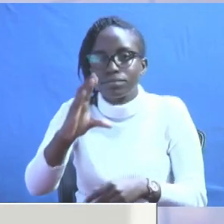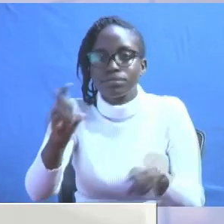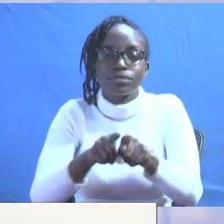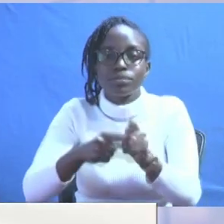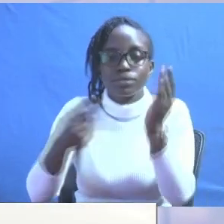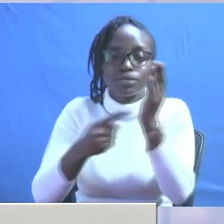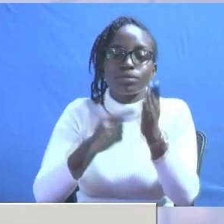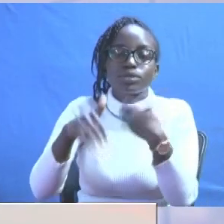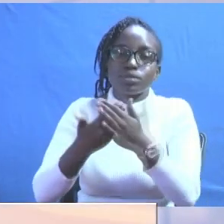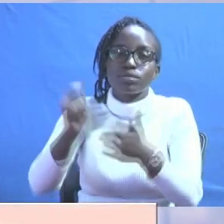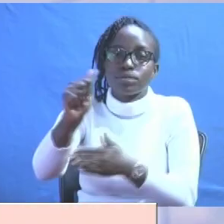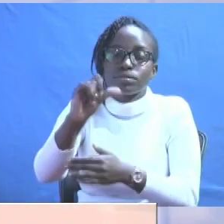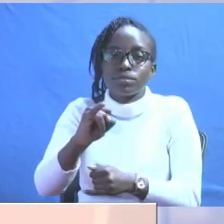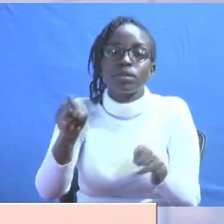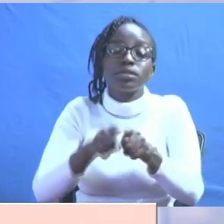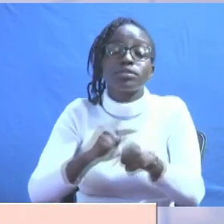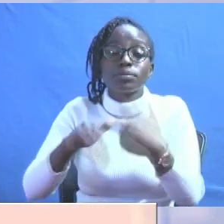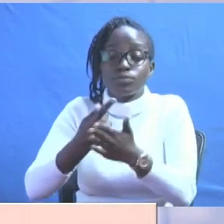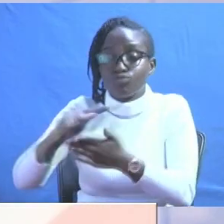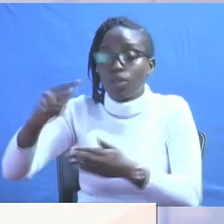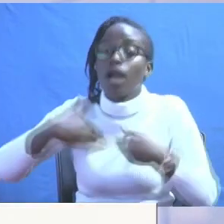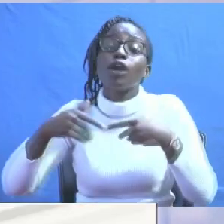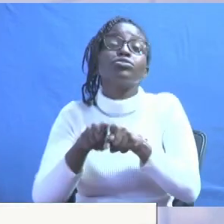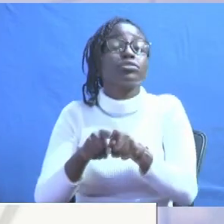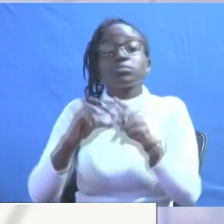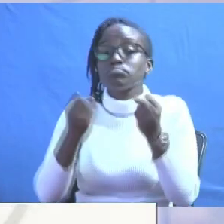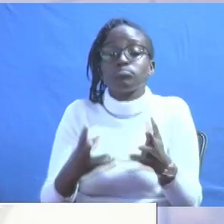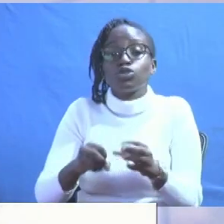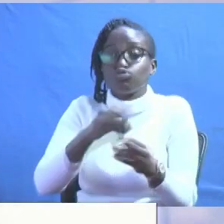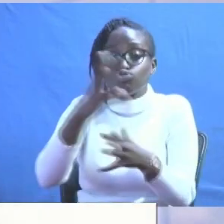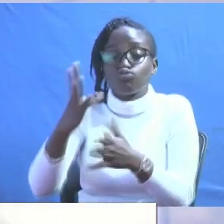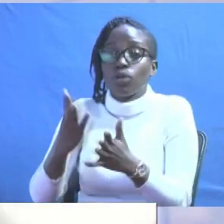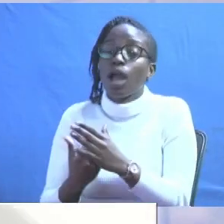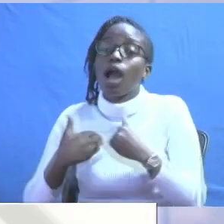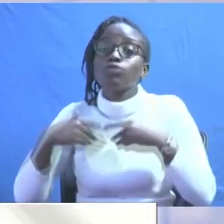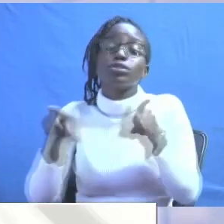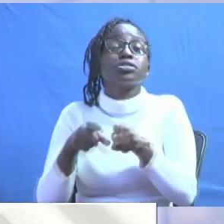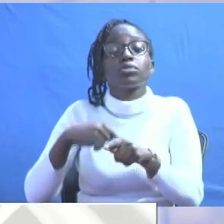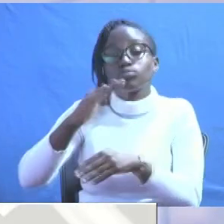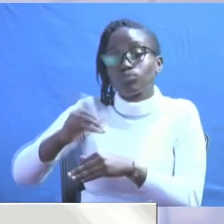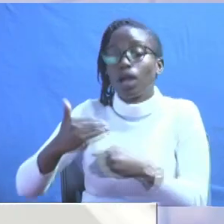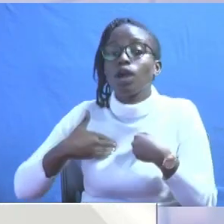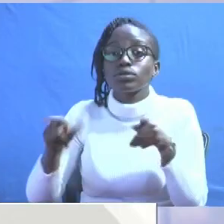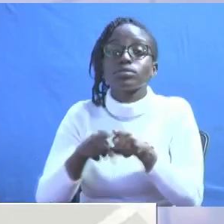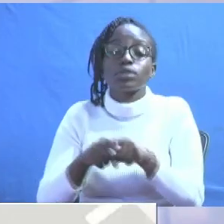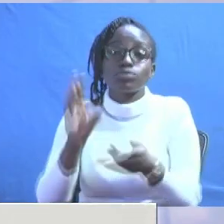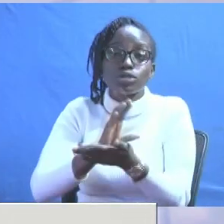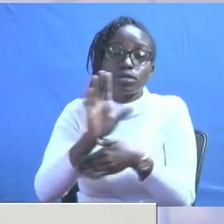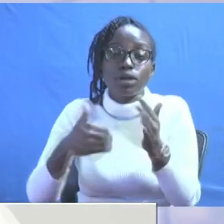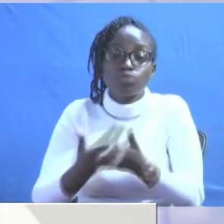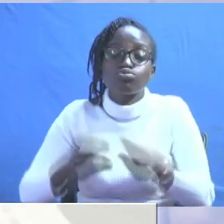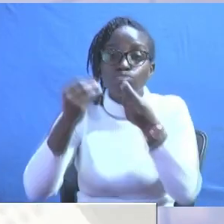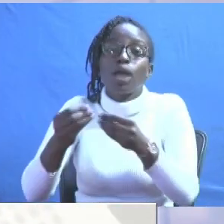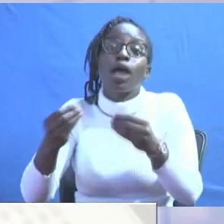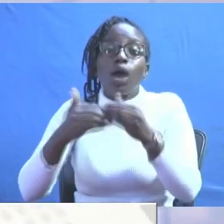for goats, marking a significant step in advancing the country's dairy and meat production sectors. Speaking during an open